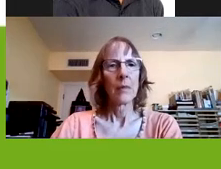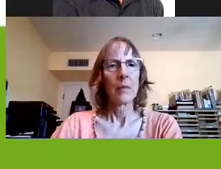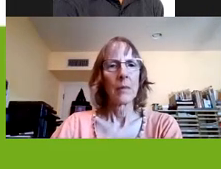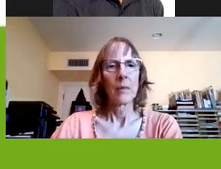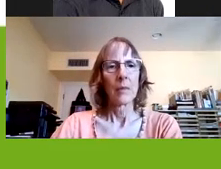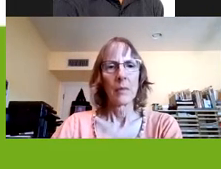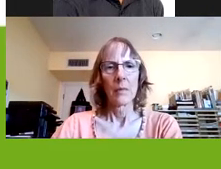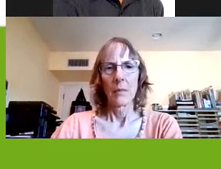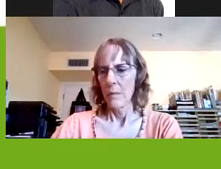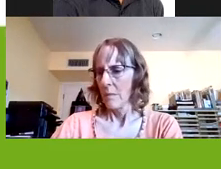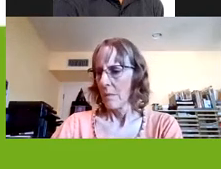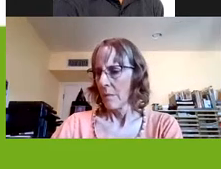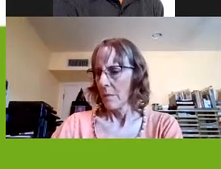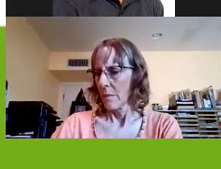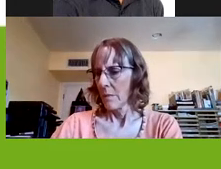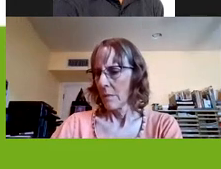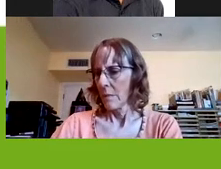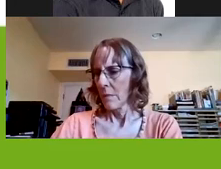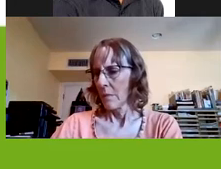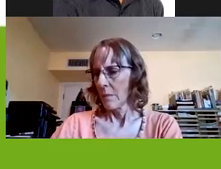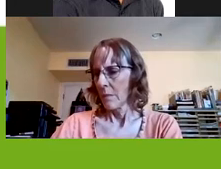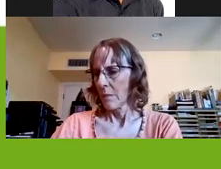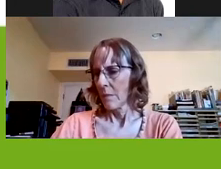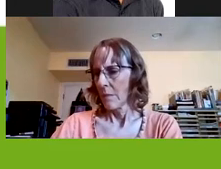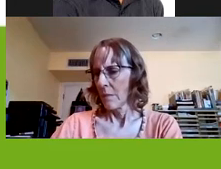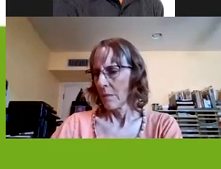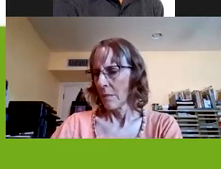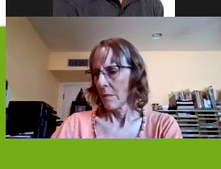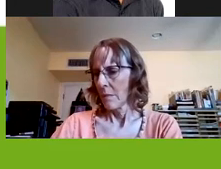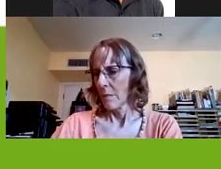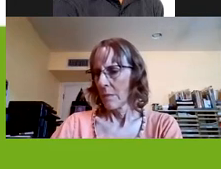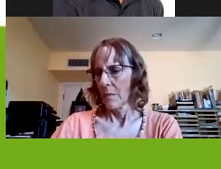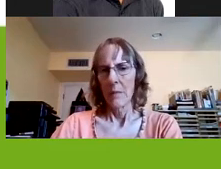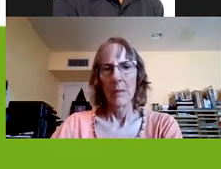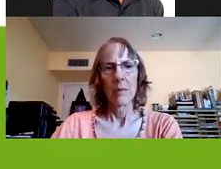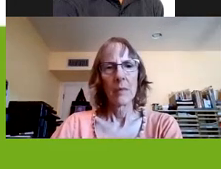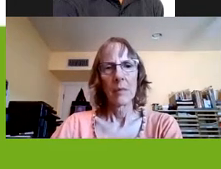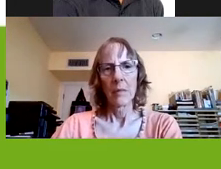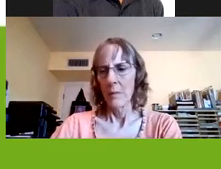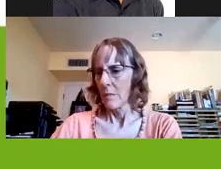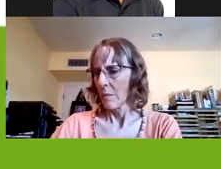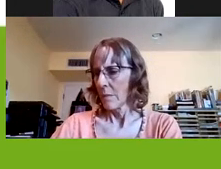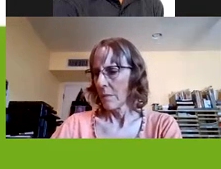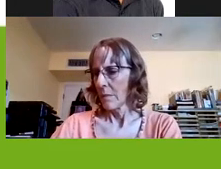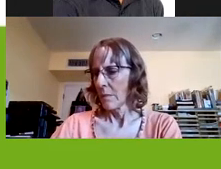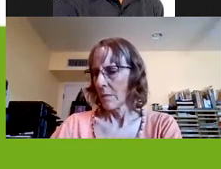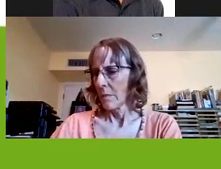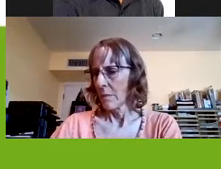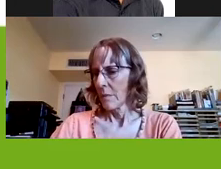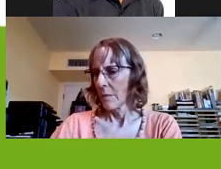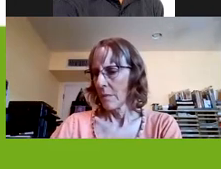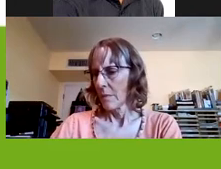advocacy. And so ultimately, we know that, again, we're going to meet Sun Devils at any point, but we are hoping for forward